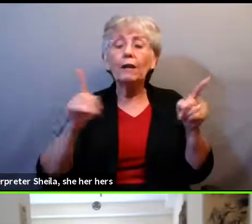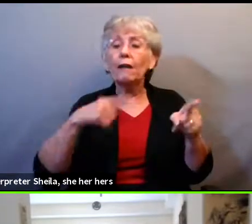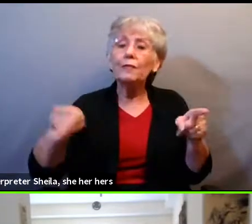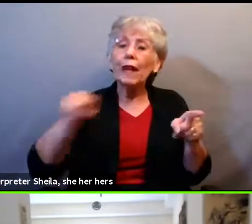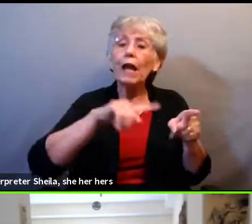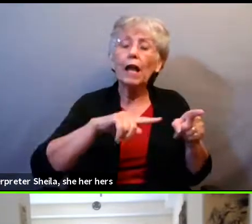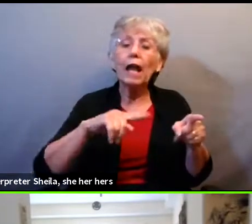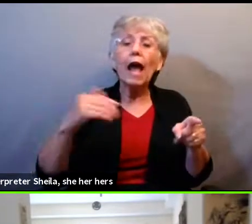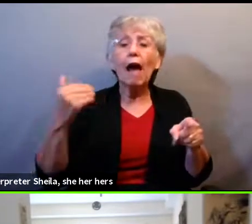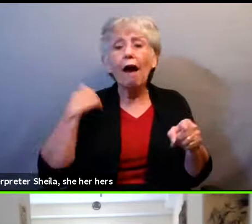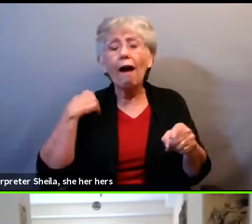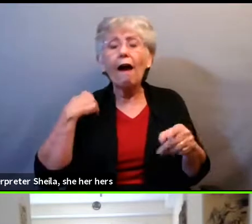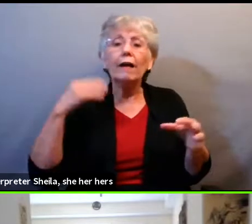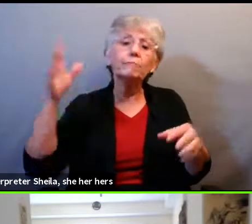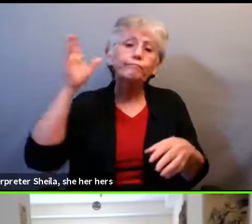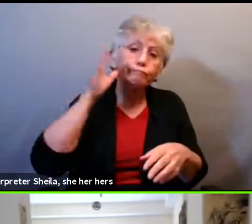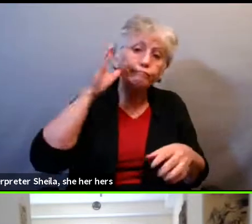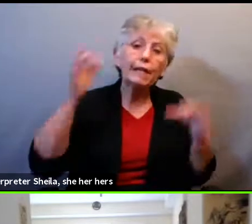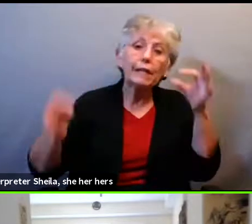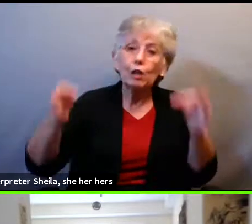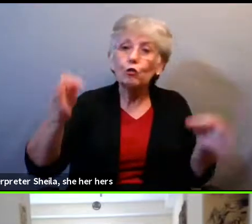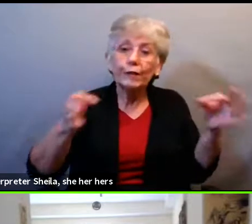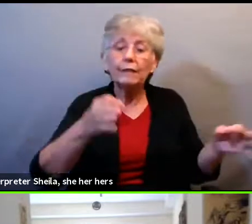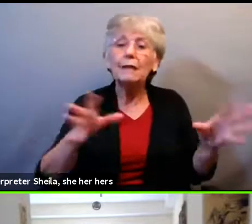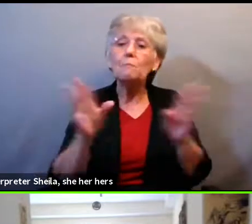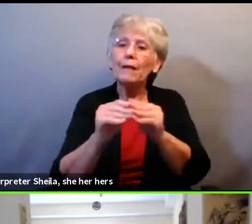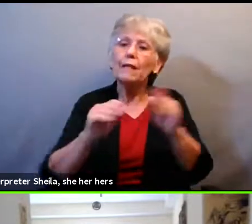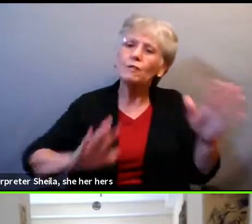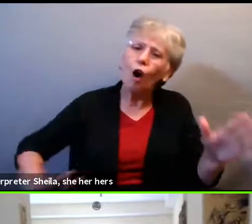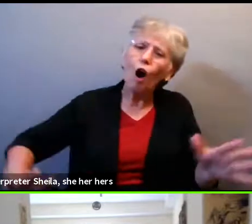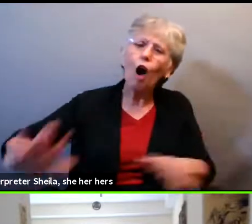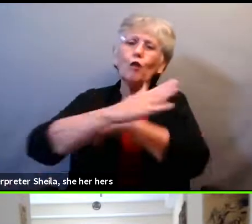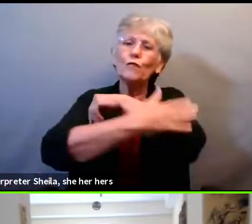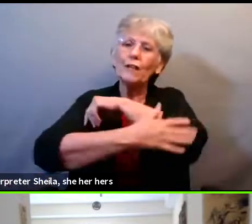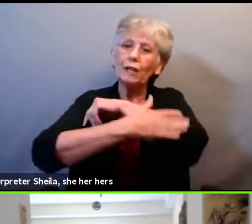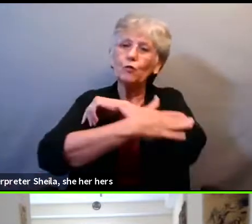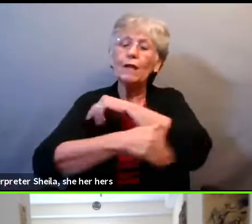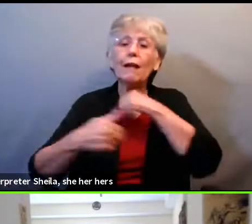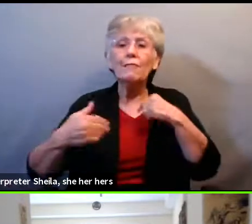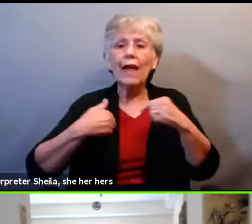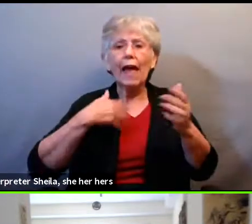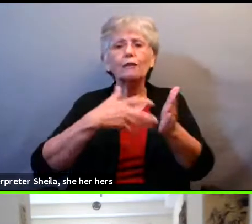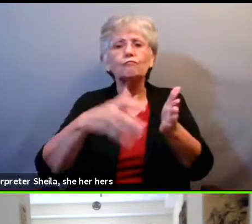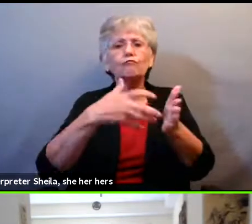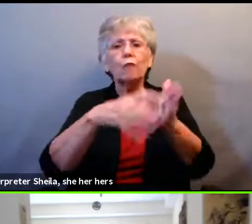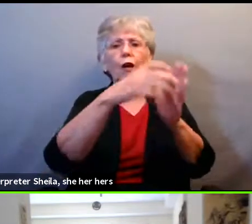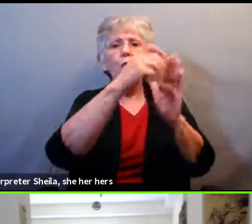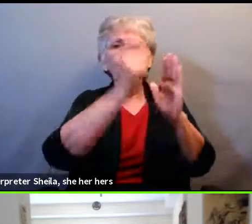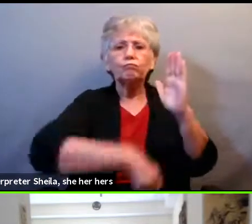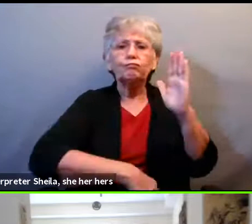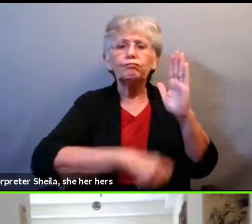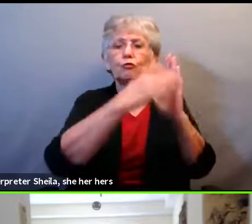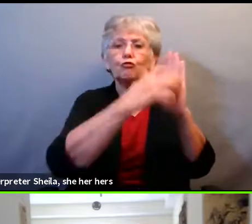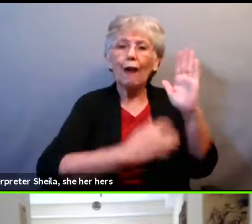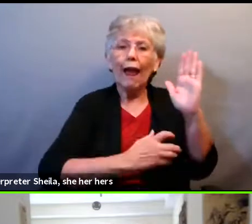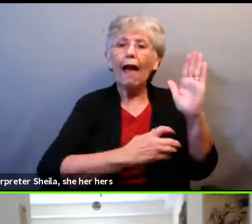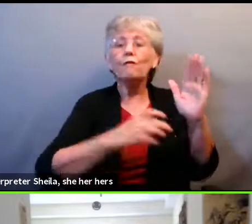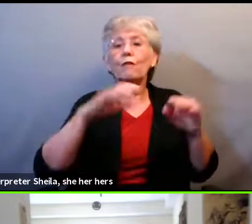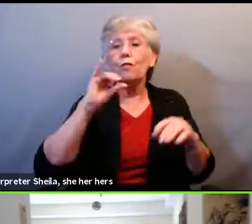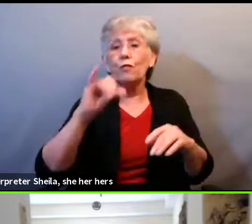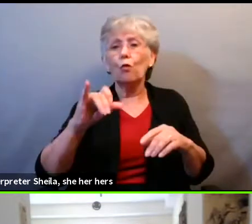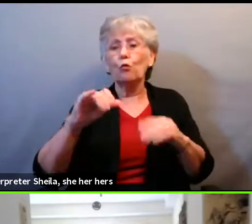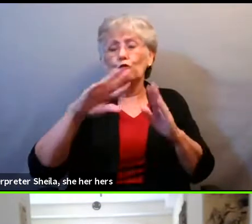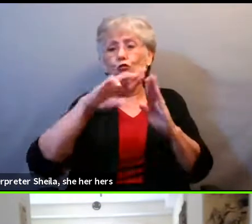meetings that were going on around the country. There was a draft of the regulations, 2 of them, that